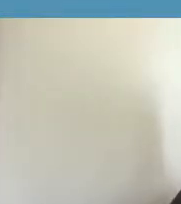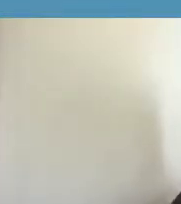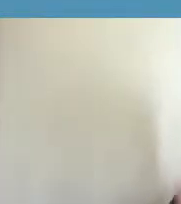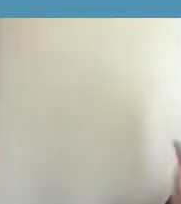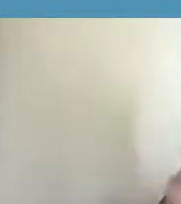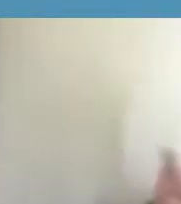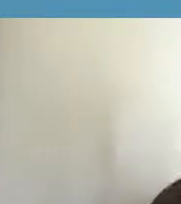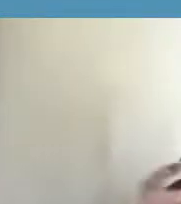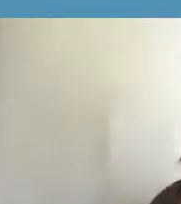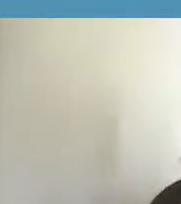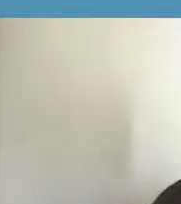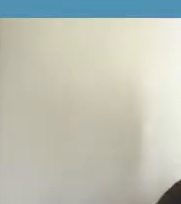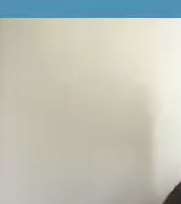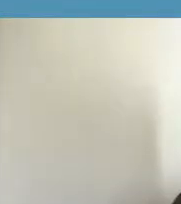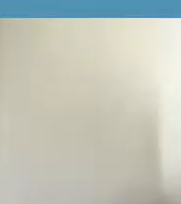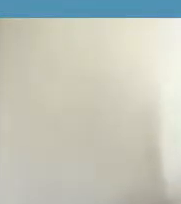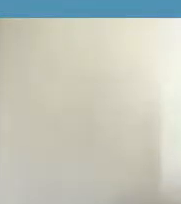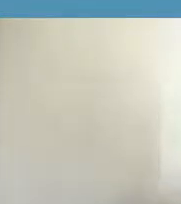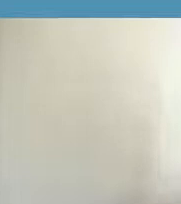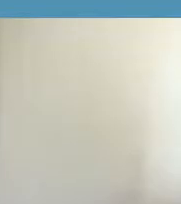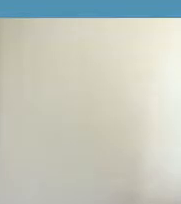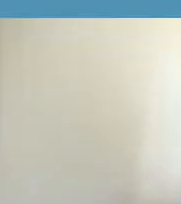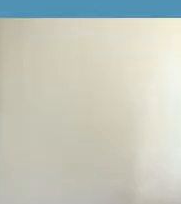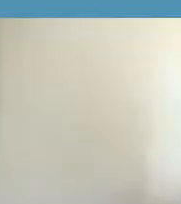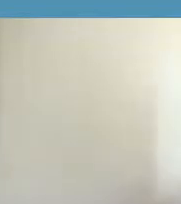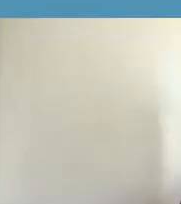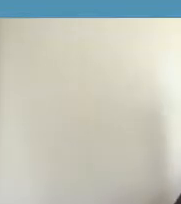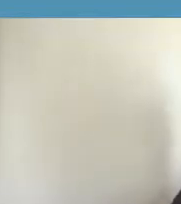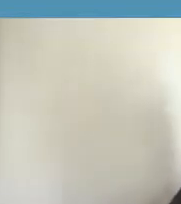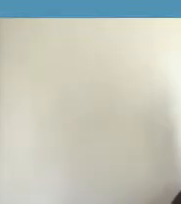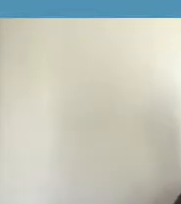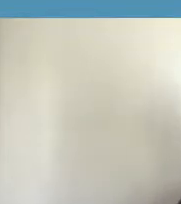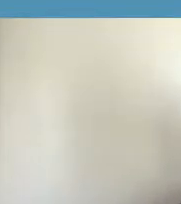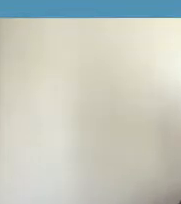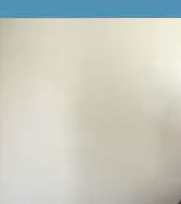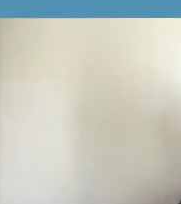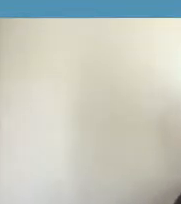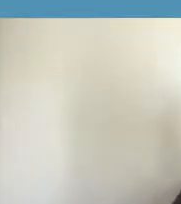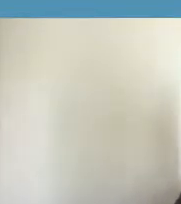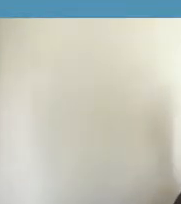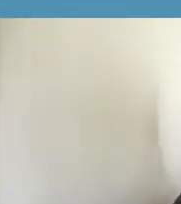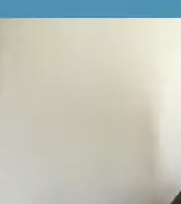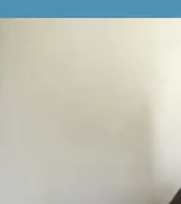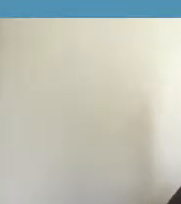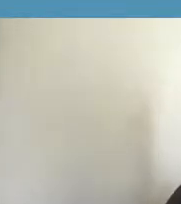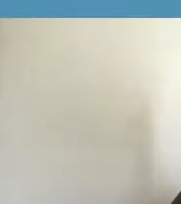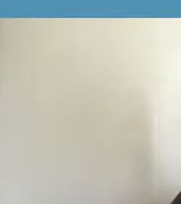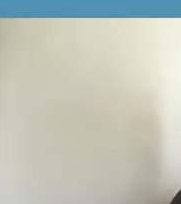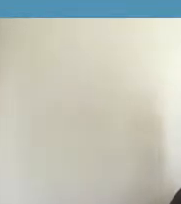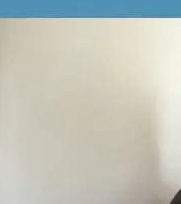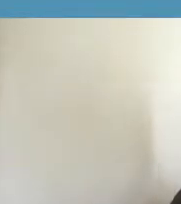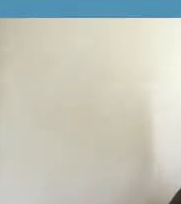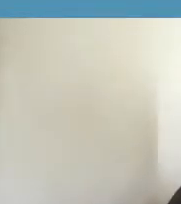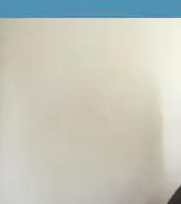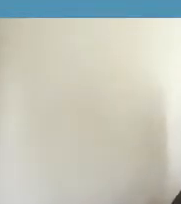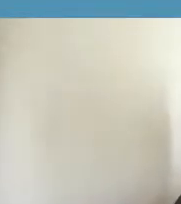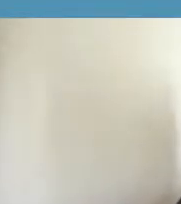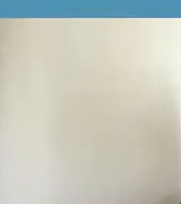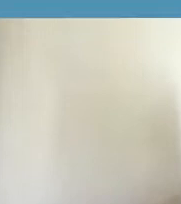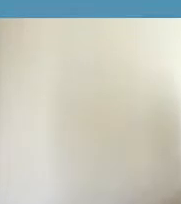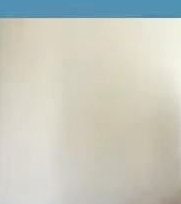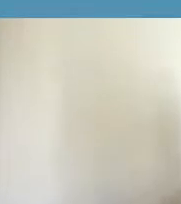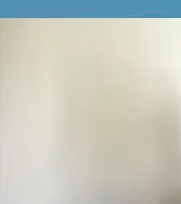and others' questions. I would also like to acknowledge today's American Sign Language interpreter, who will be on the left side of your